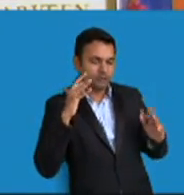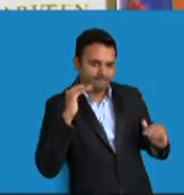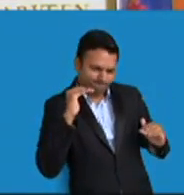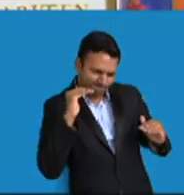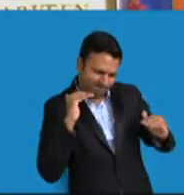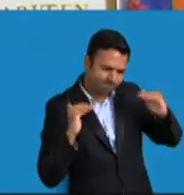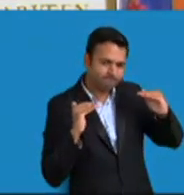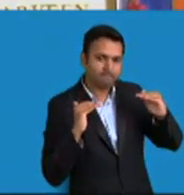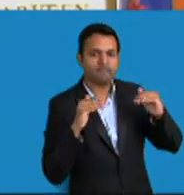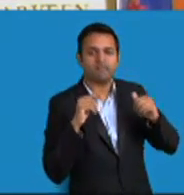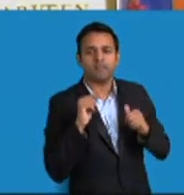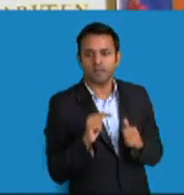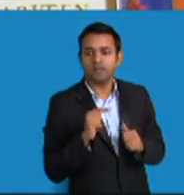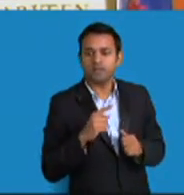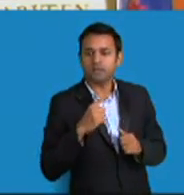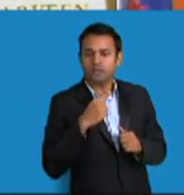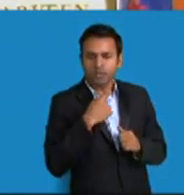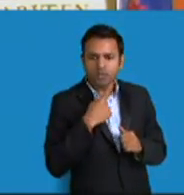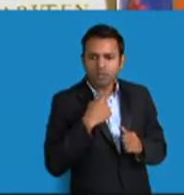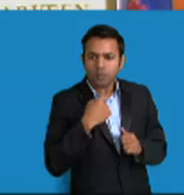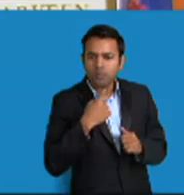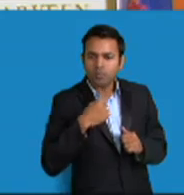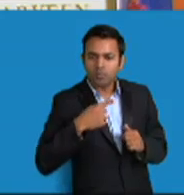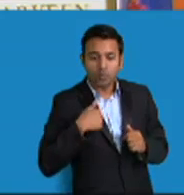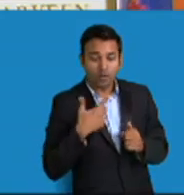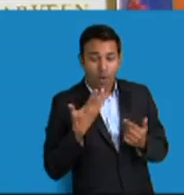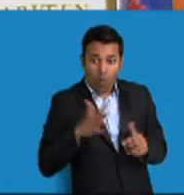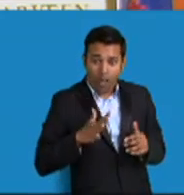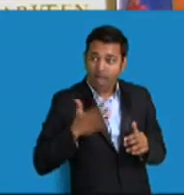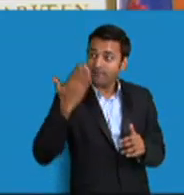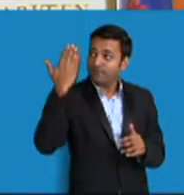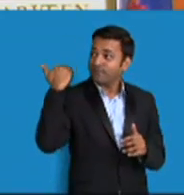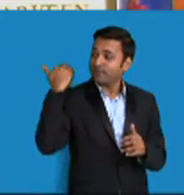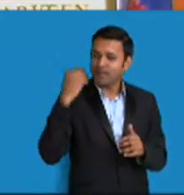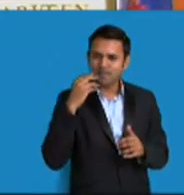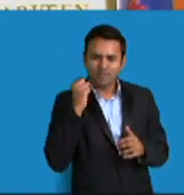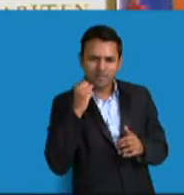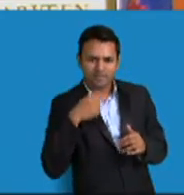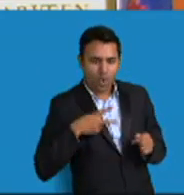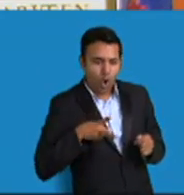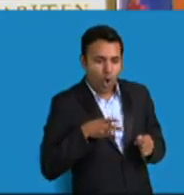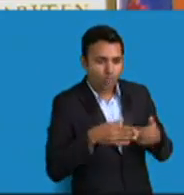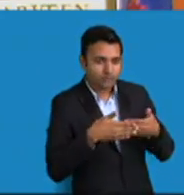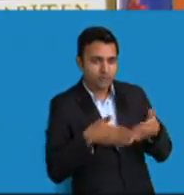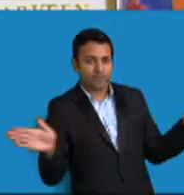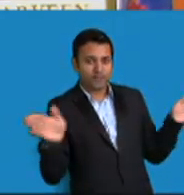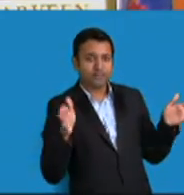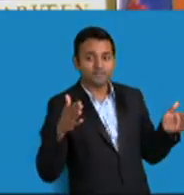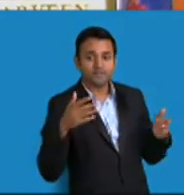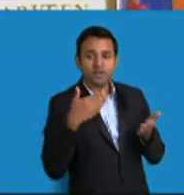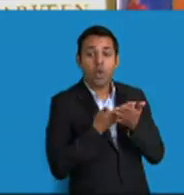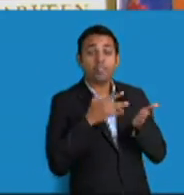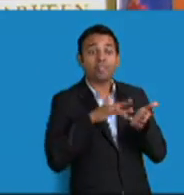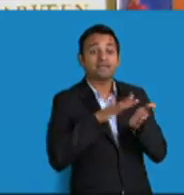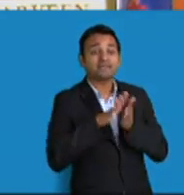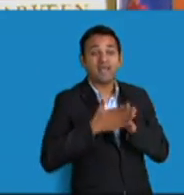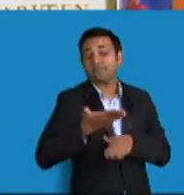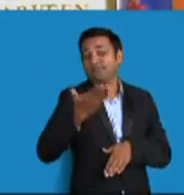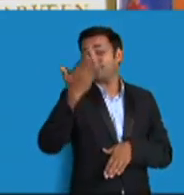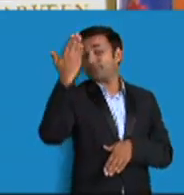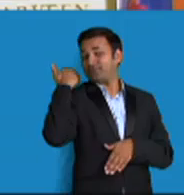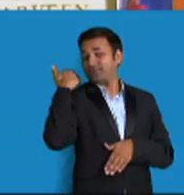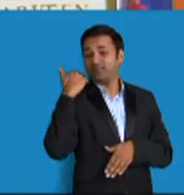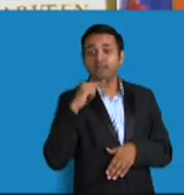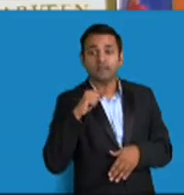that we launched that day, last week, Thursday, a new package to